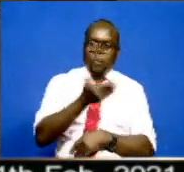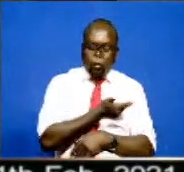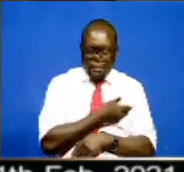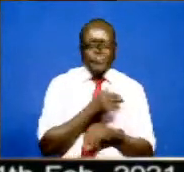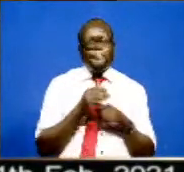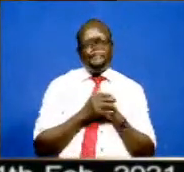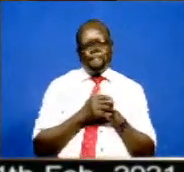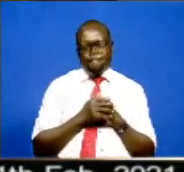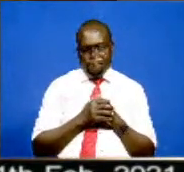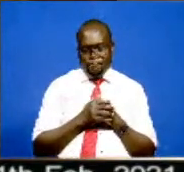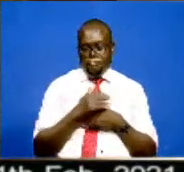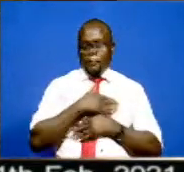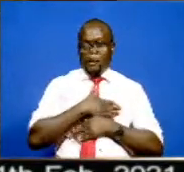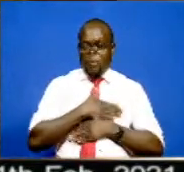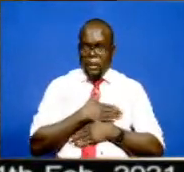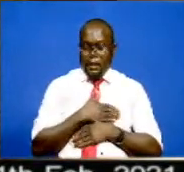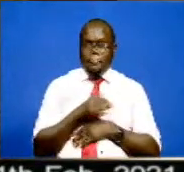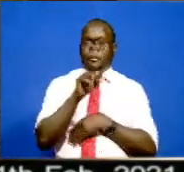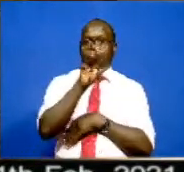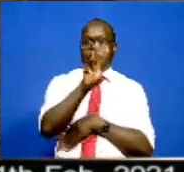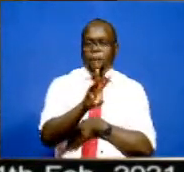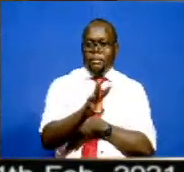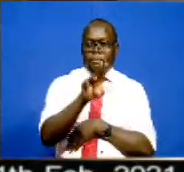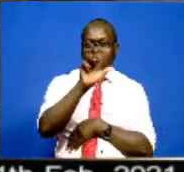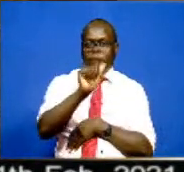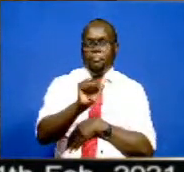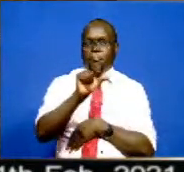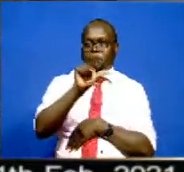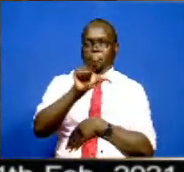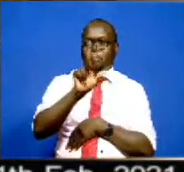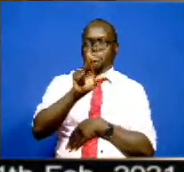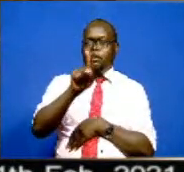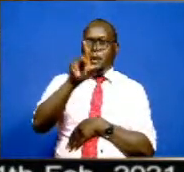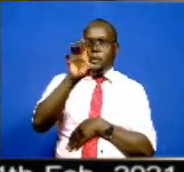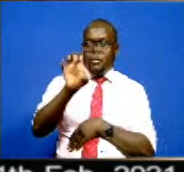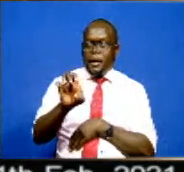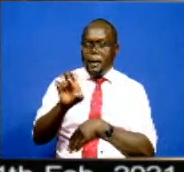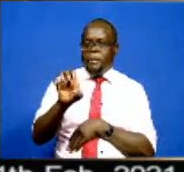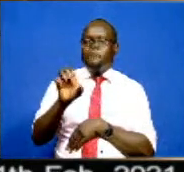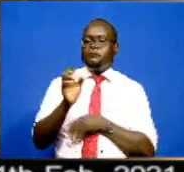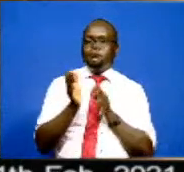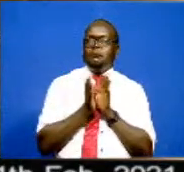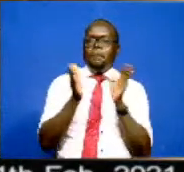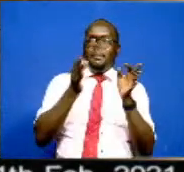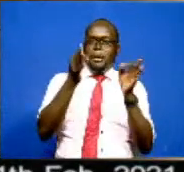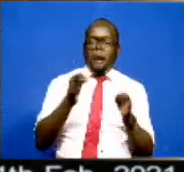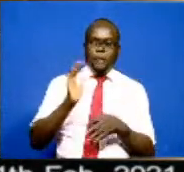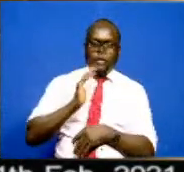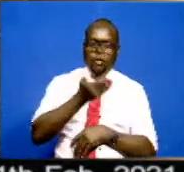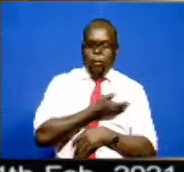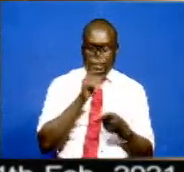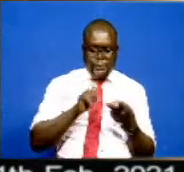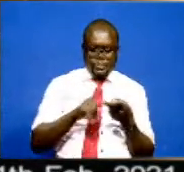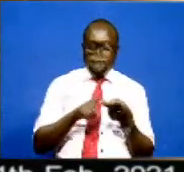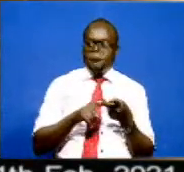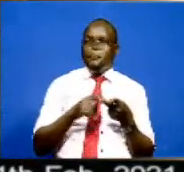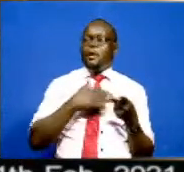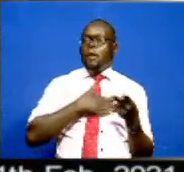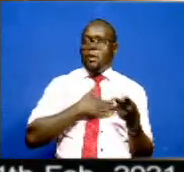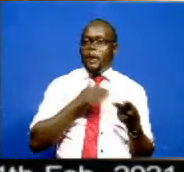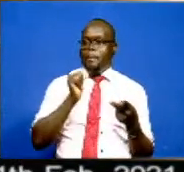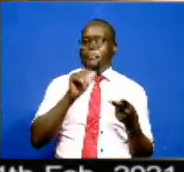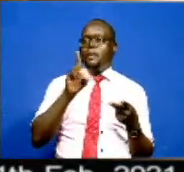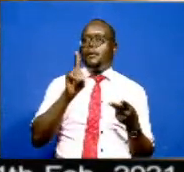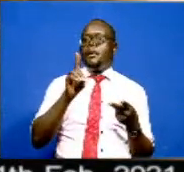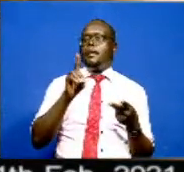hereunder. Honorable Aluke, MP, to be appointed to Public Accounts Committee. The Honorable Faisal Abdallah Bader